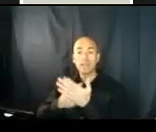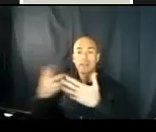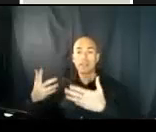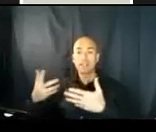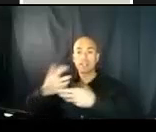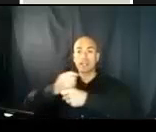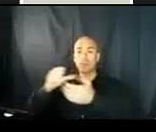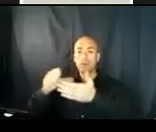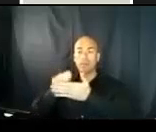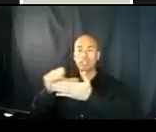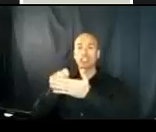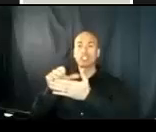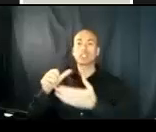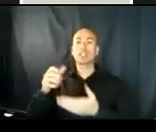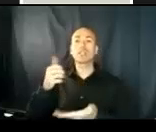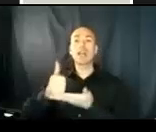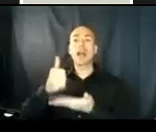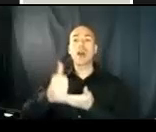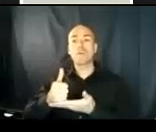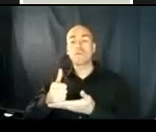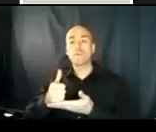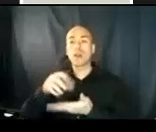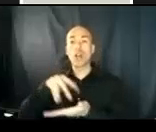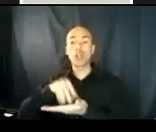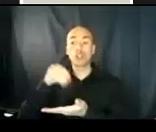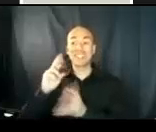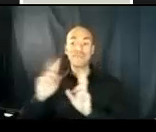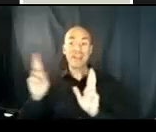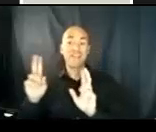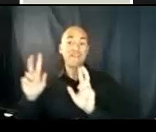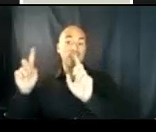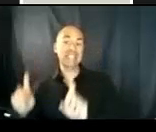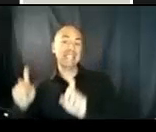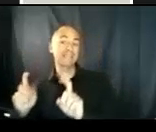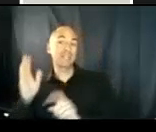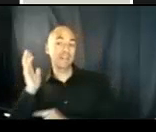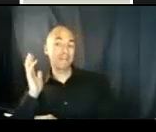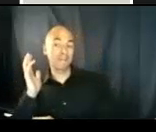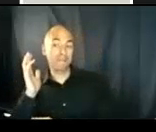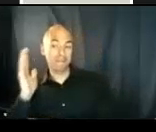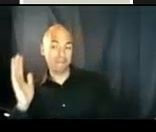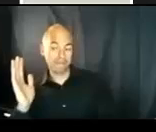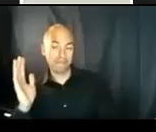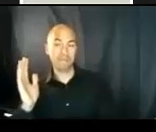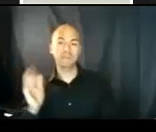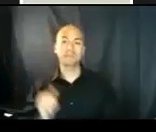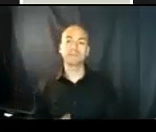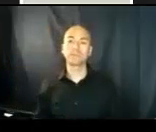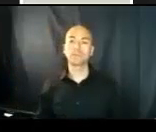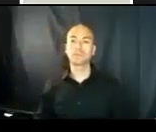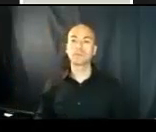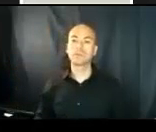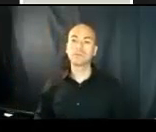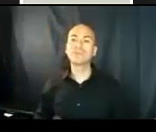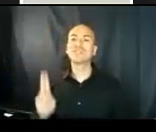our learners prepare for an assessment, maybe something that's coming later on. So use the